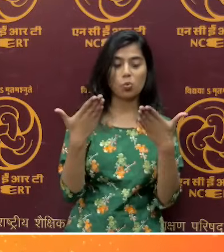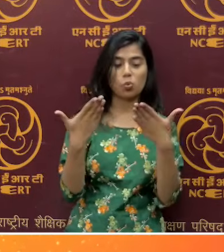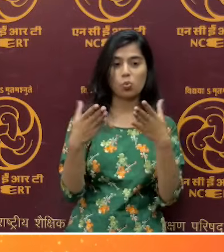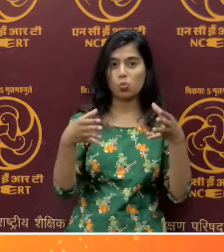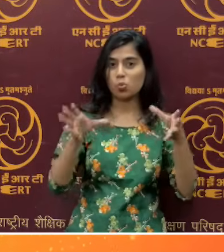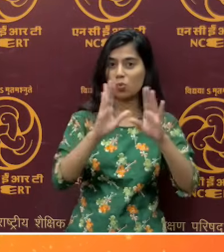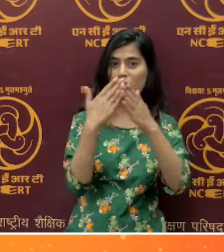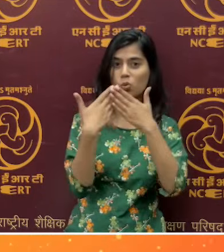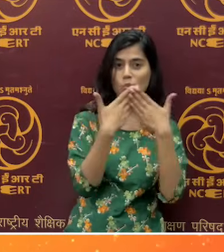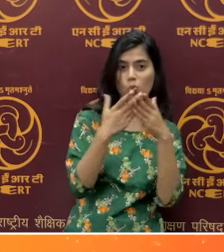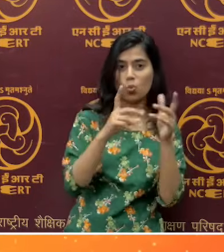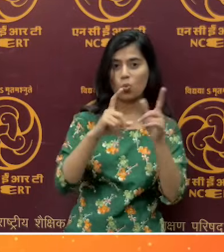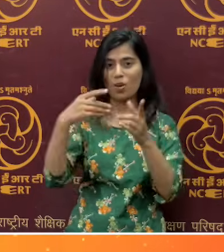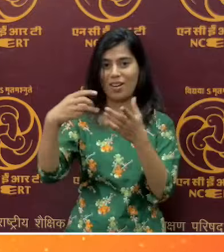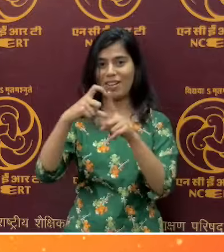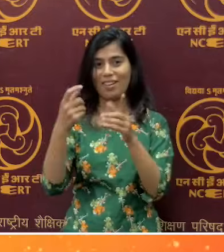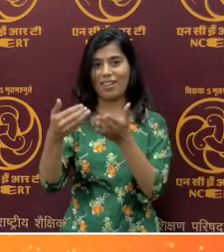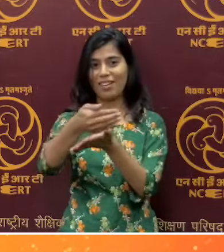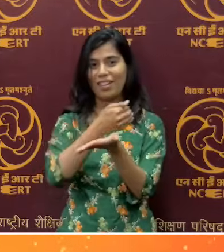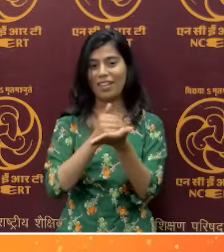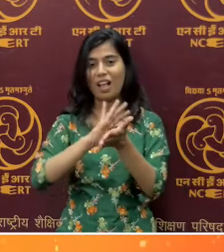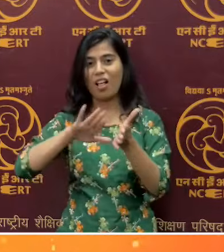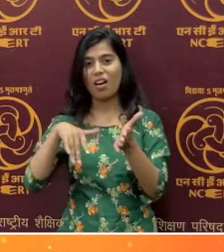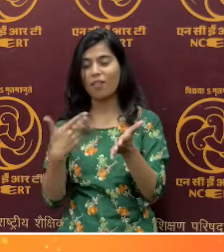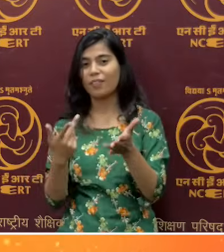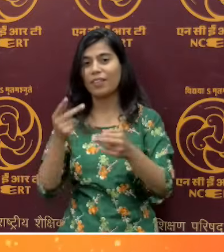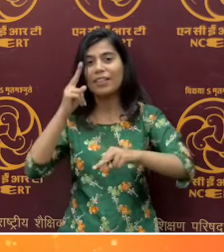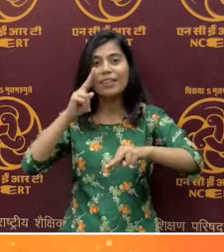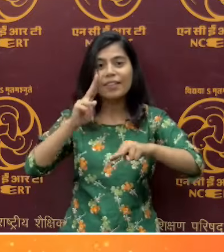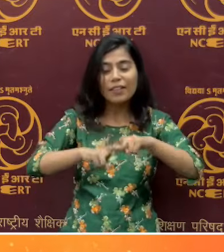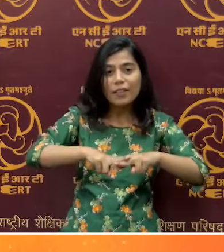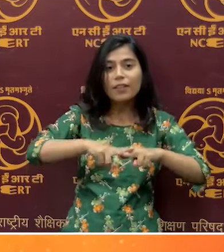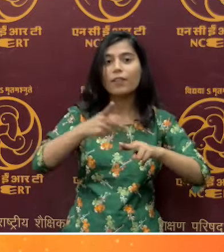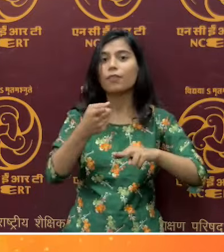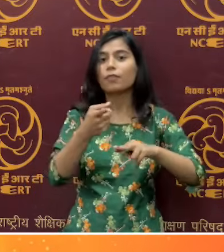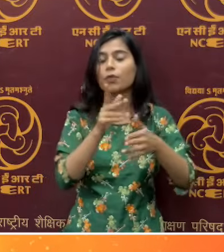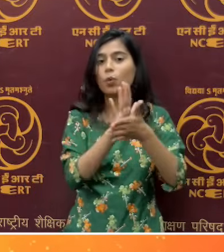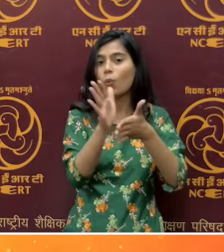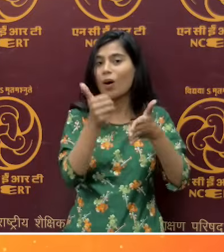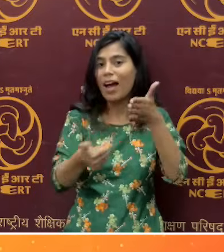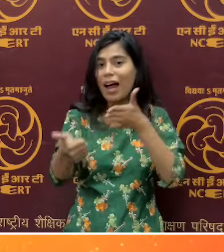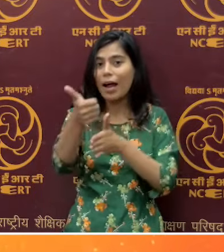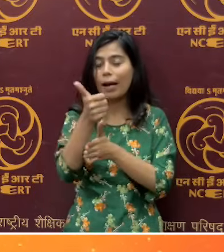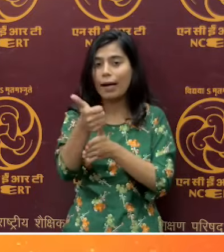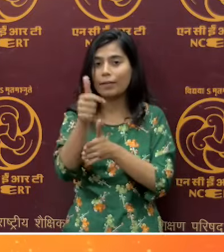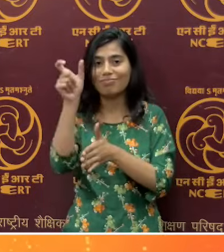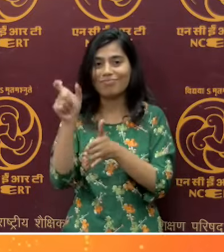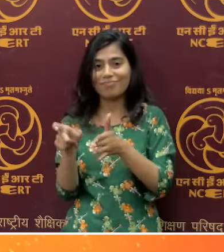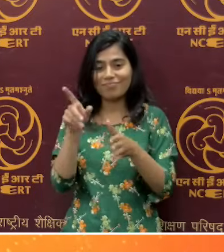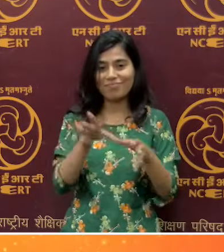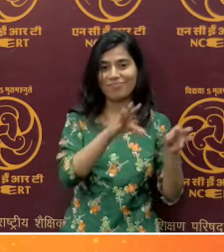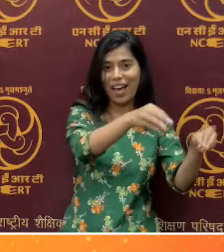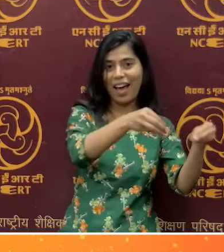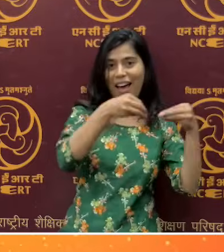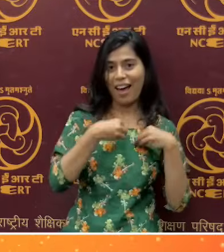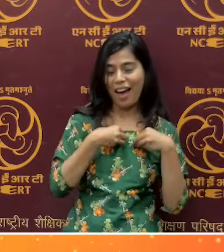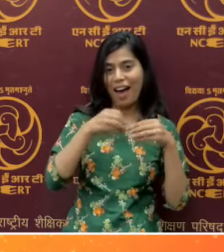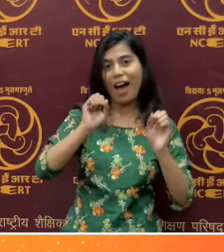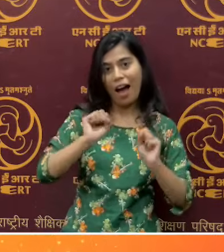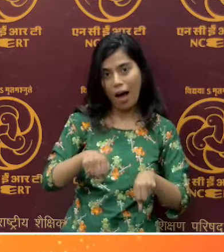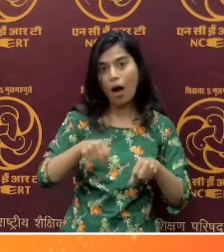name, any student name. So because of that, once you head teacher will assign to you, then only will see the data in your screening part 2.